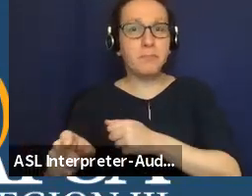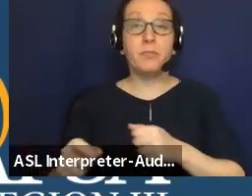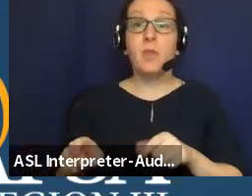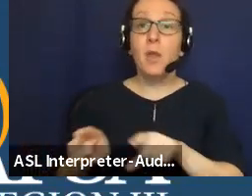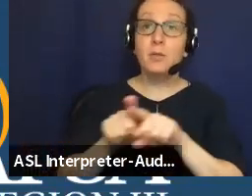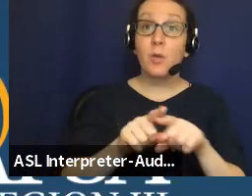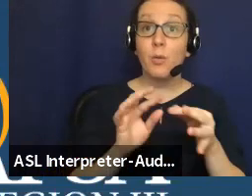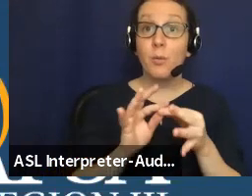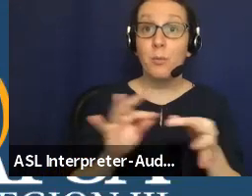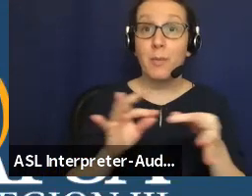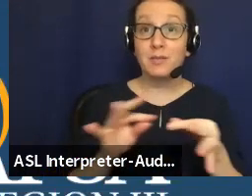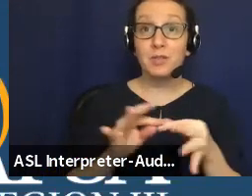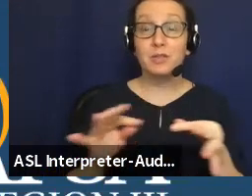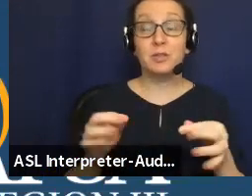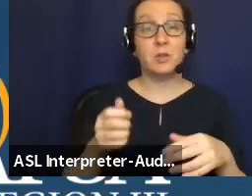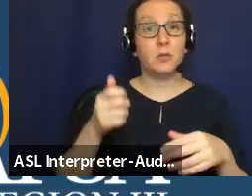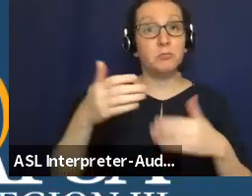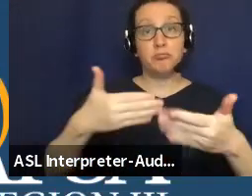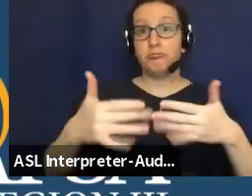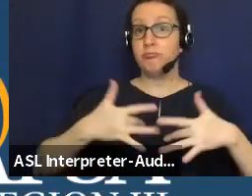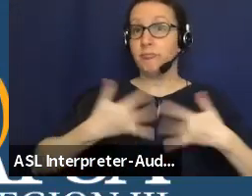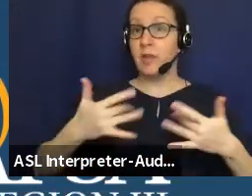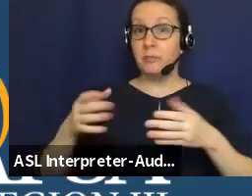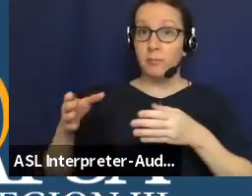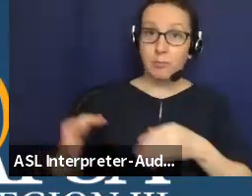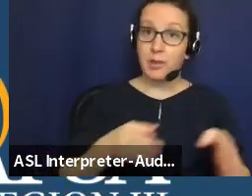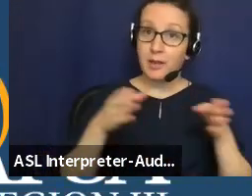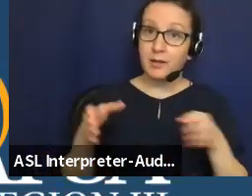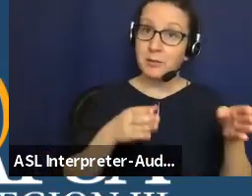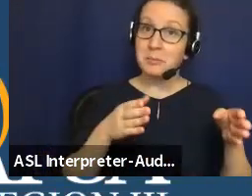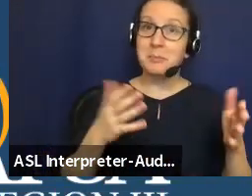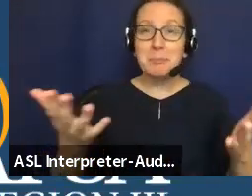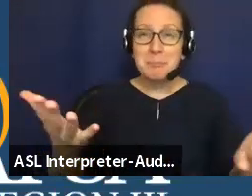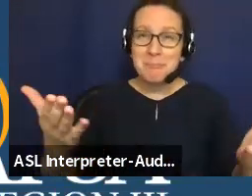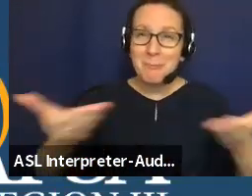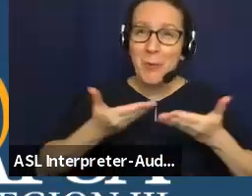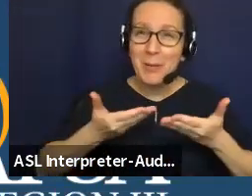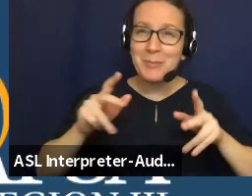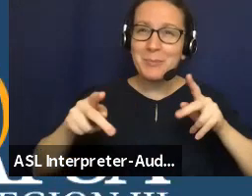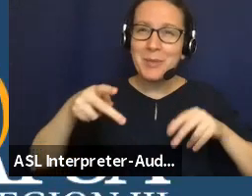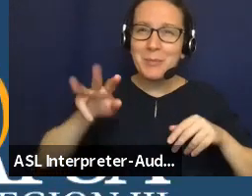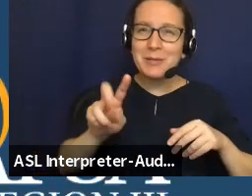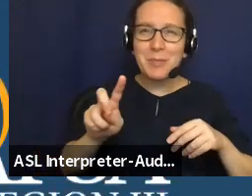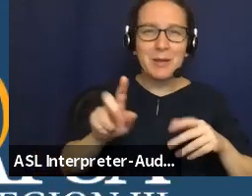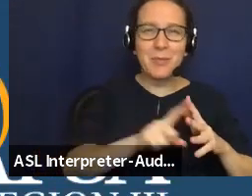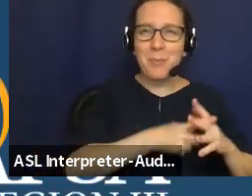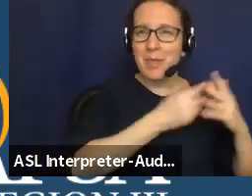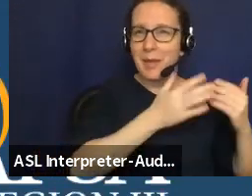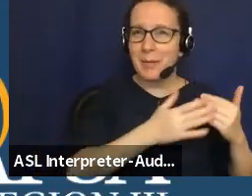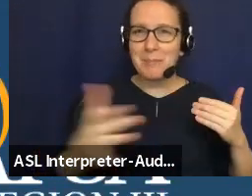want to make sure that whatever event that you're planning is welcoming people with disabilities from the beginning as well.